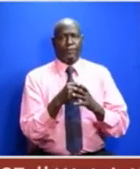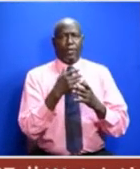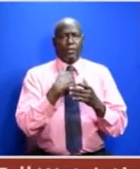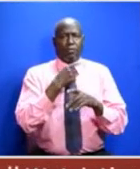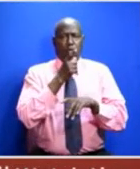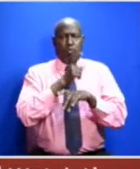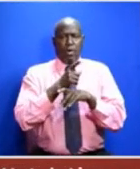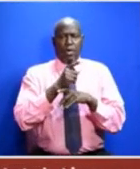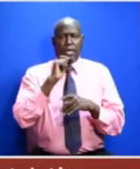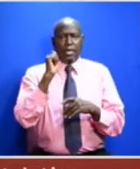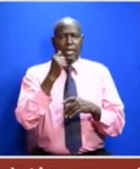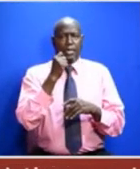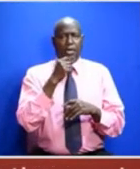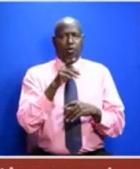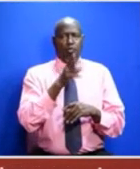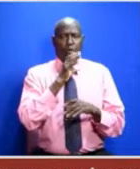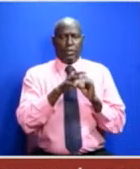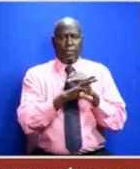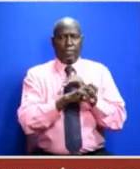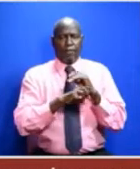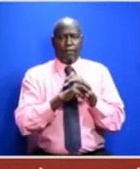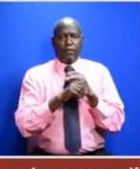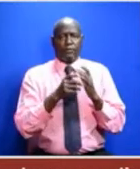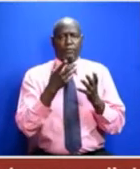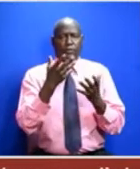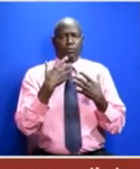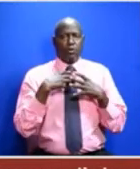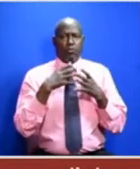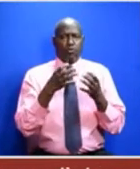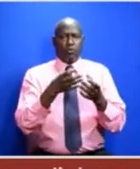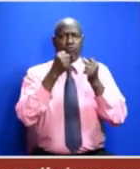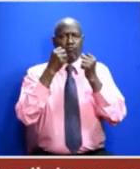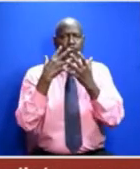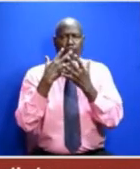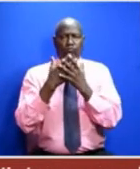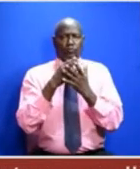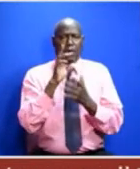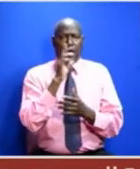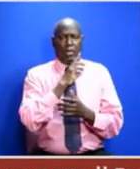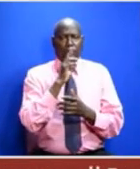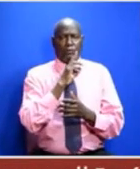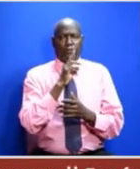Kenyans on water theft, saying the culprits will be charged harshly when found.